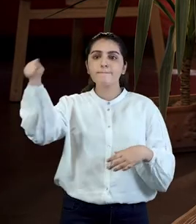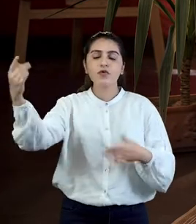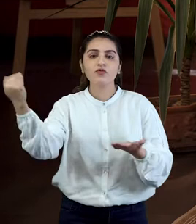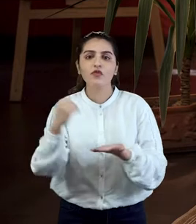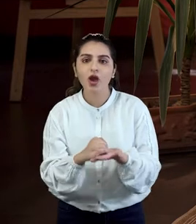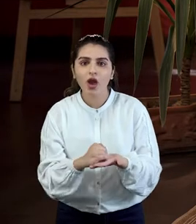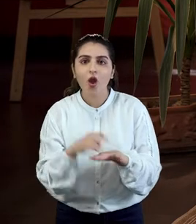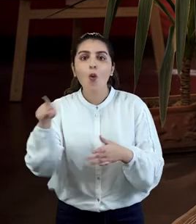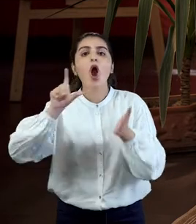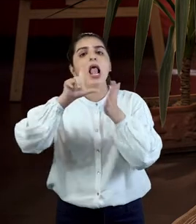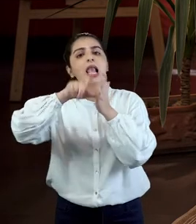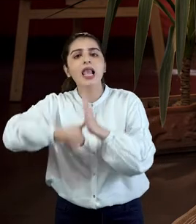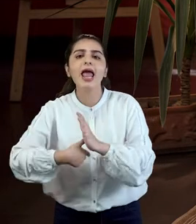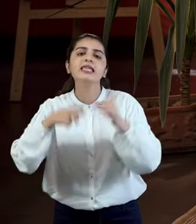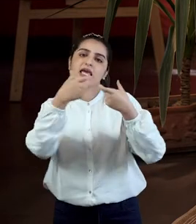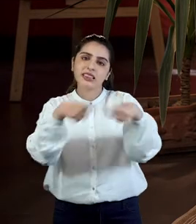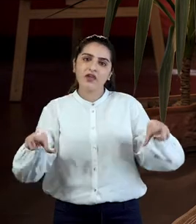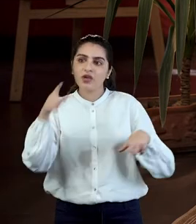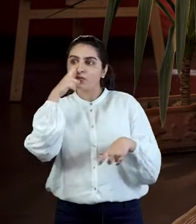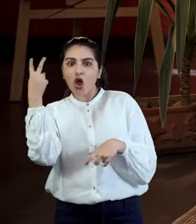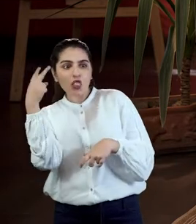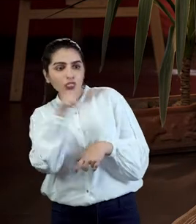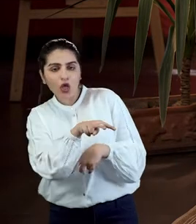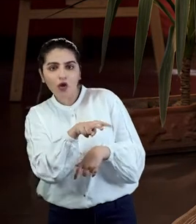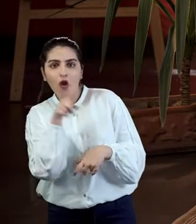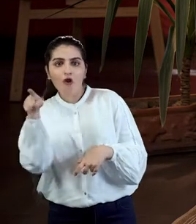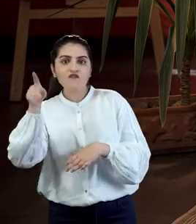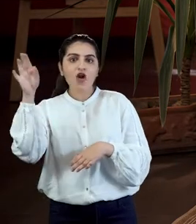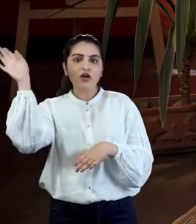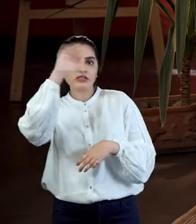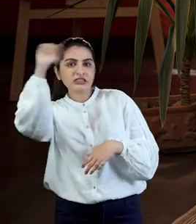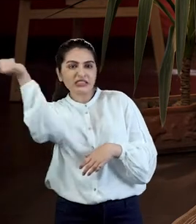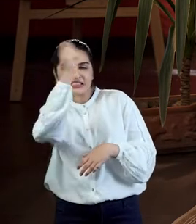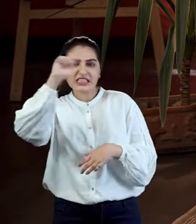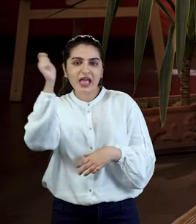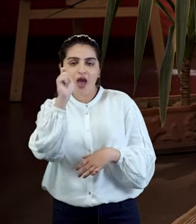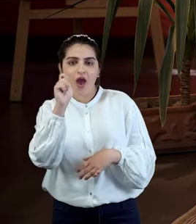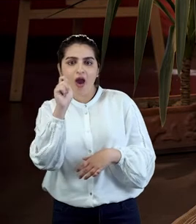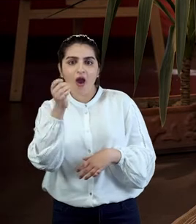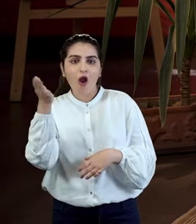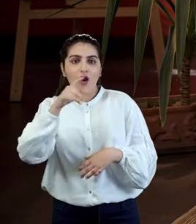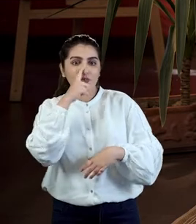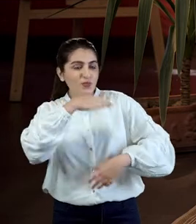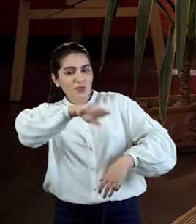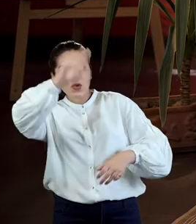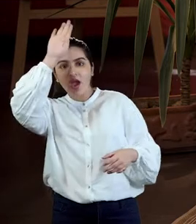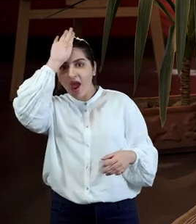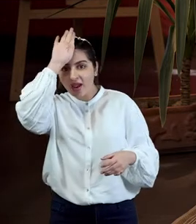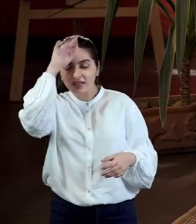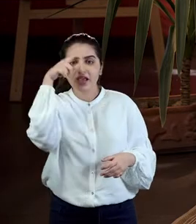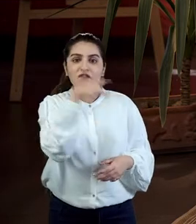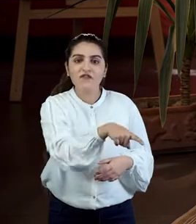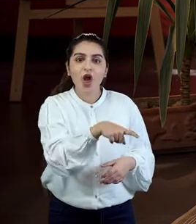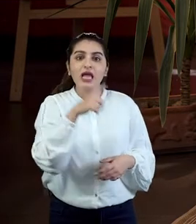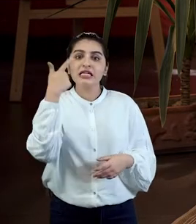Phew, she was late for the party. When she saw what had happened, she waved her wand and said, "The princess